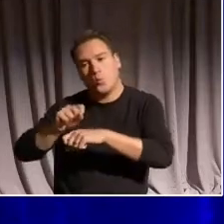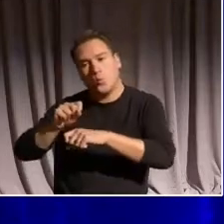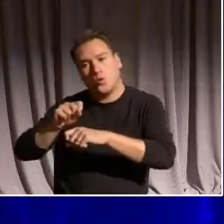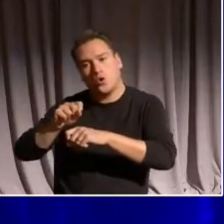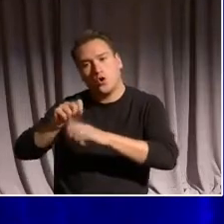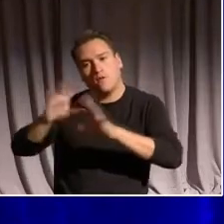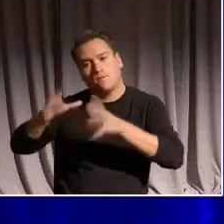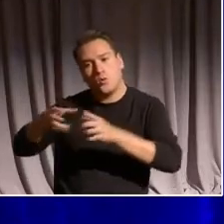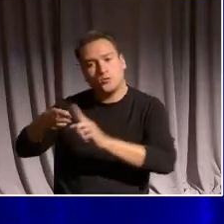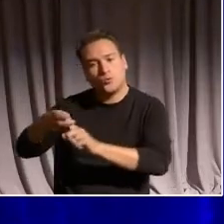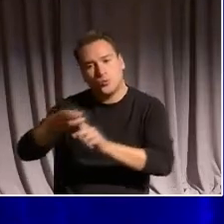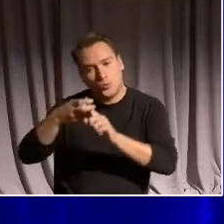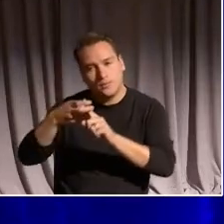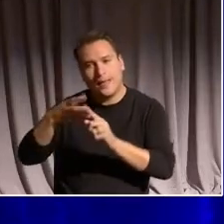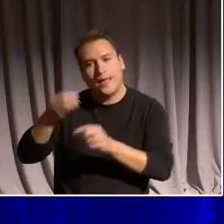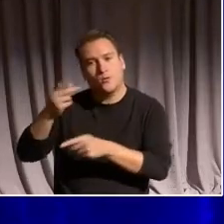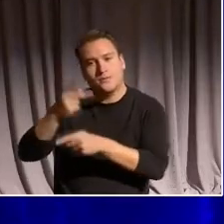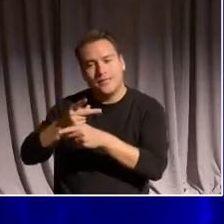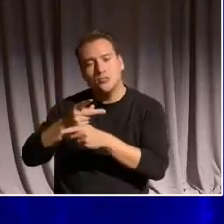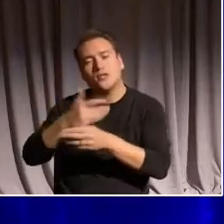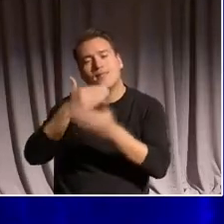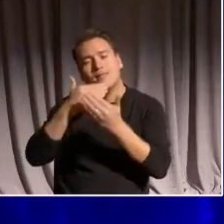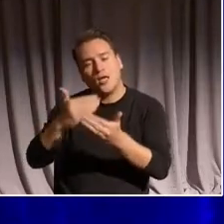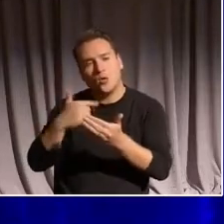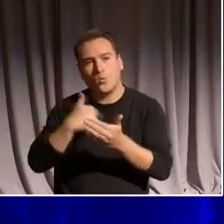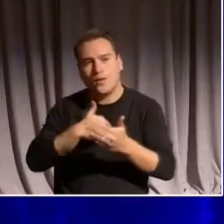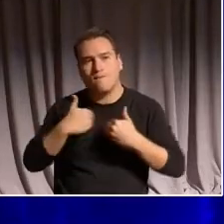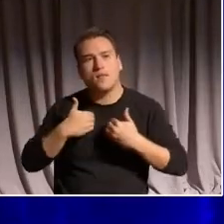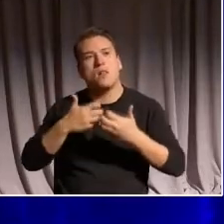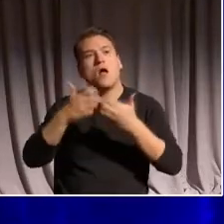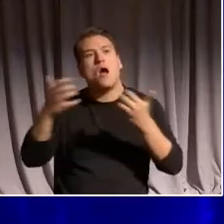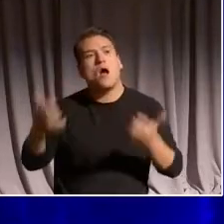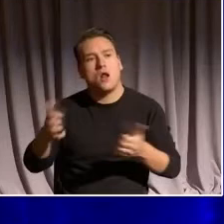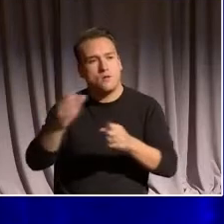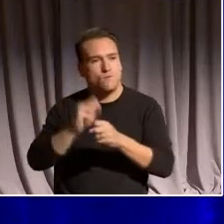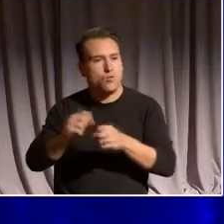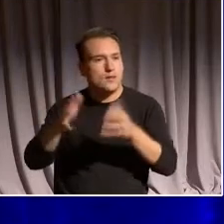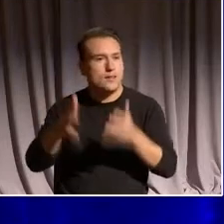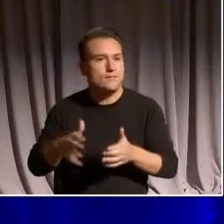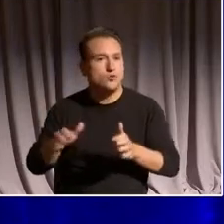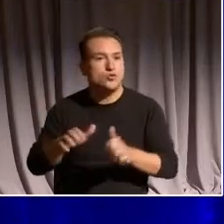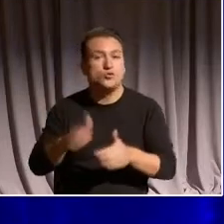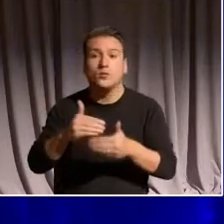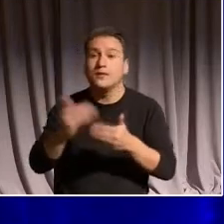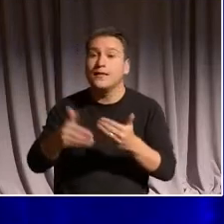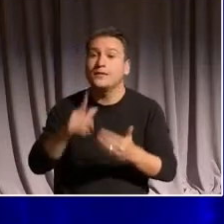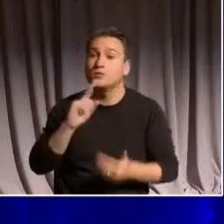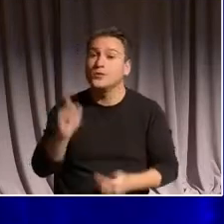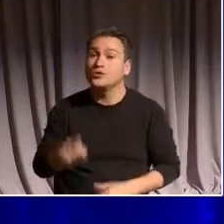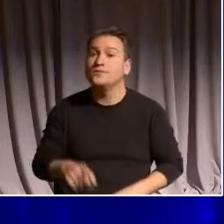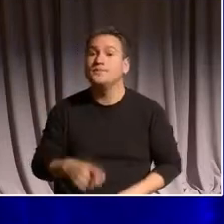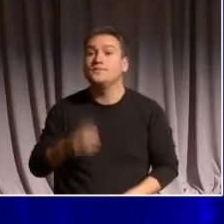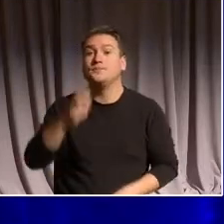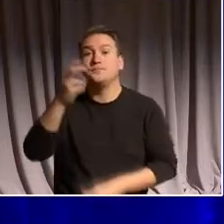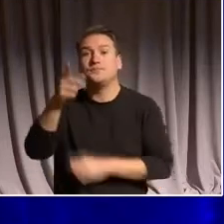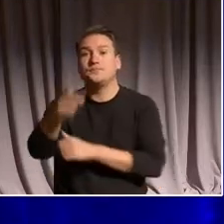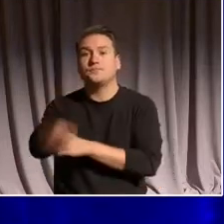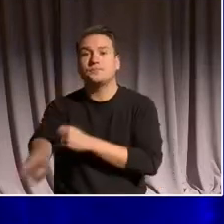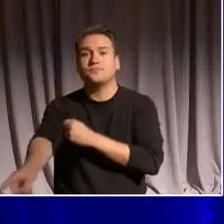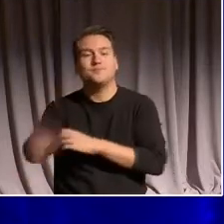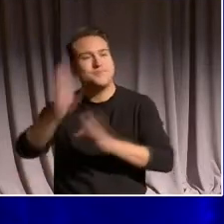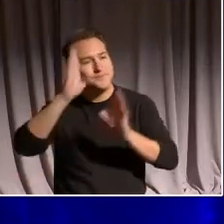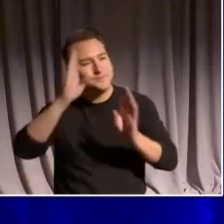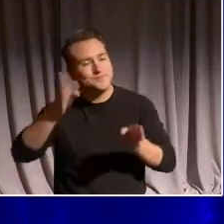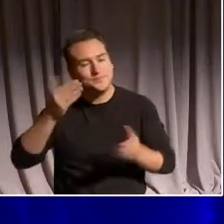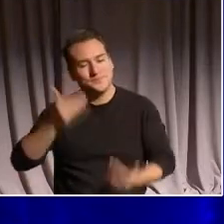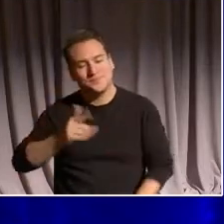et cetera. We have a lot of work to do, and we appreciate your partnership. Next question. Okay, thank you. Linda Jackson.